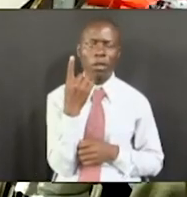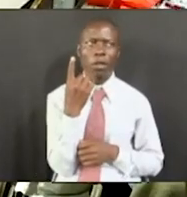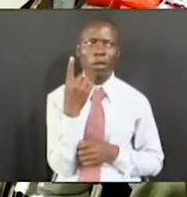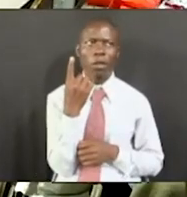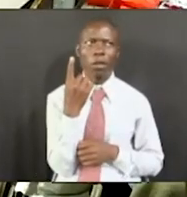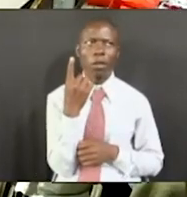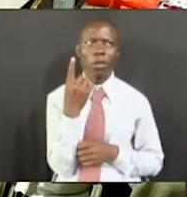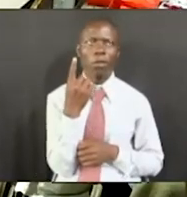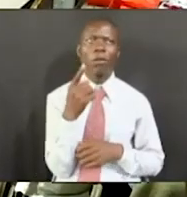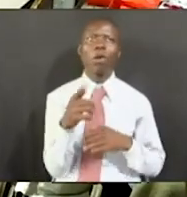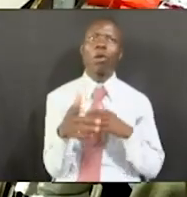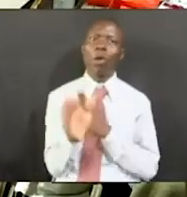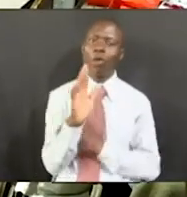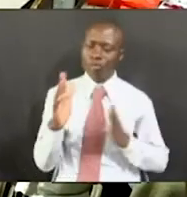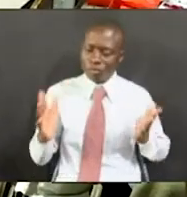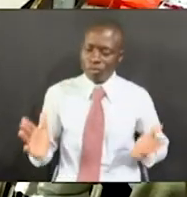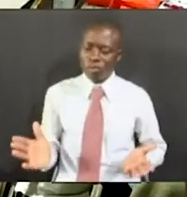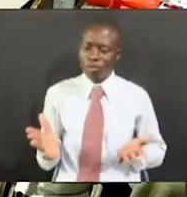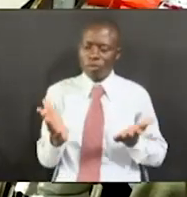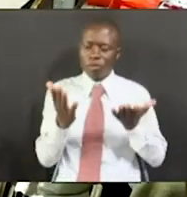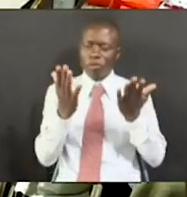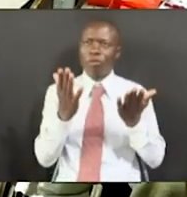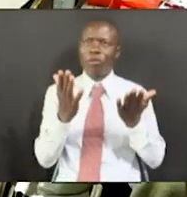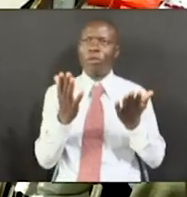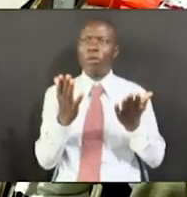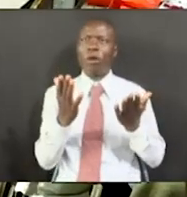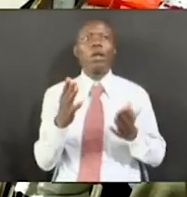God promotes busy people.